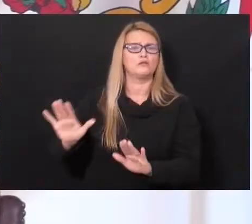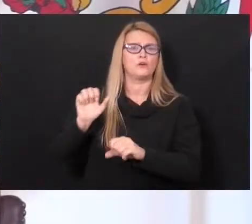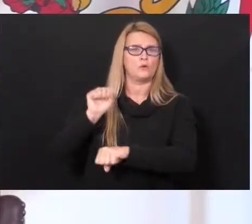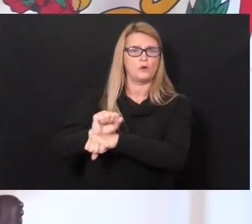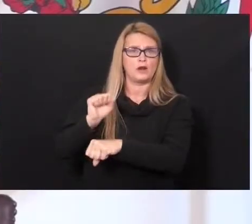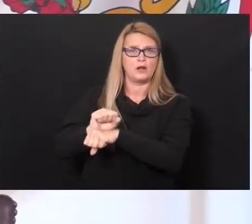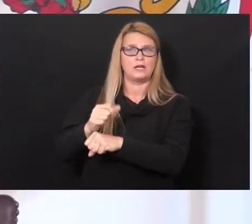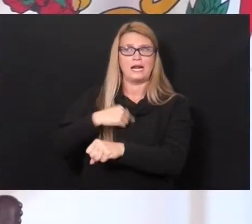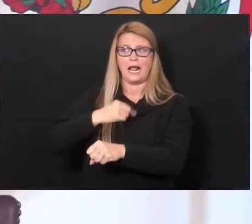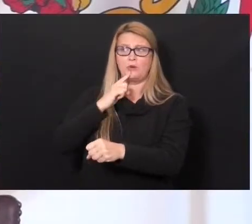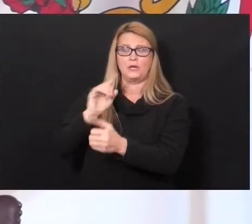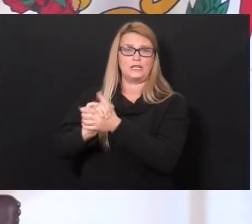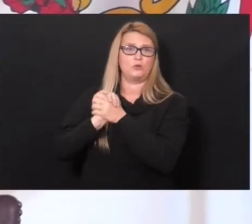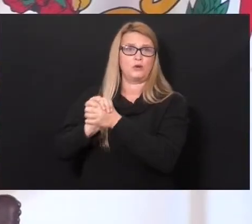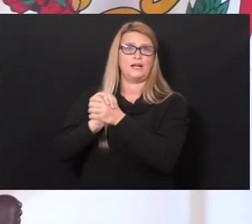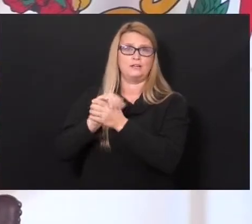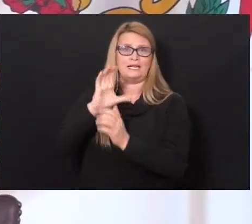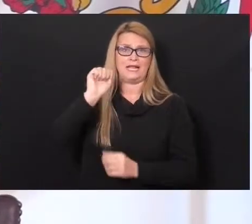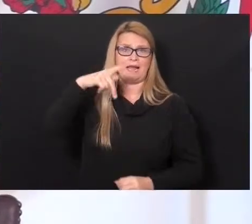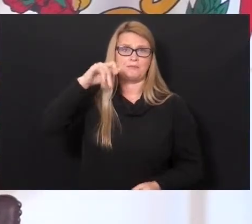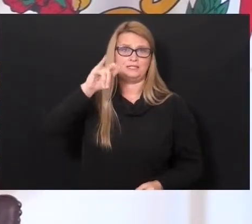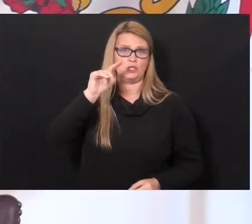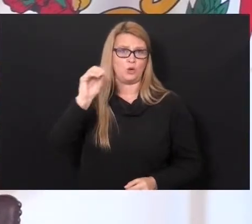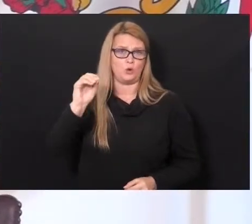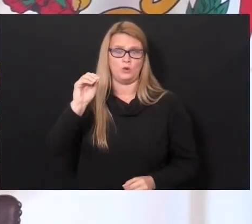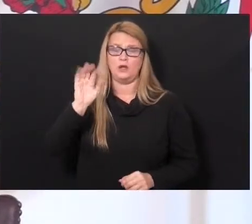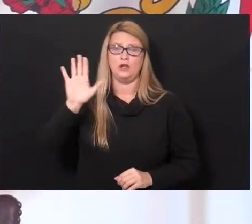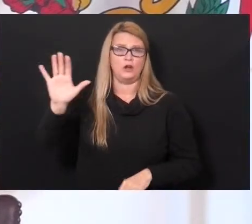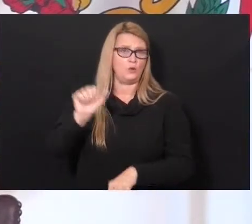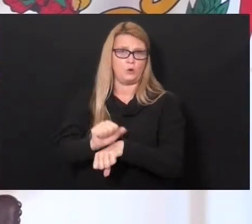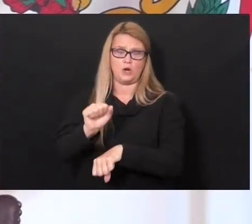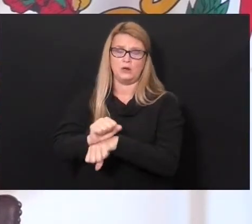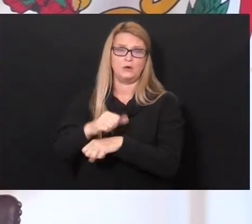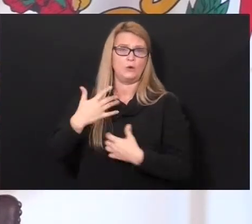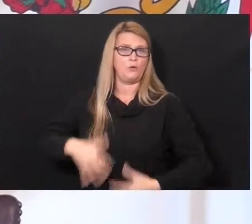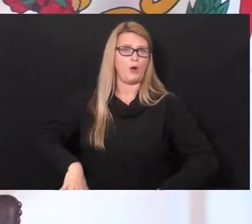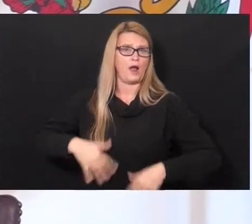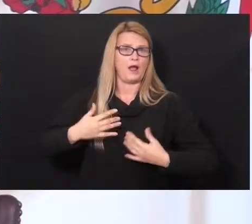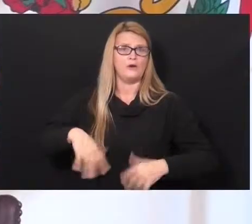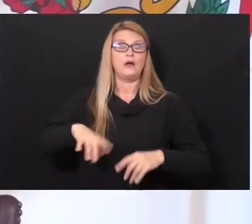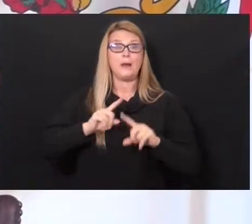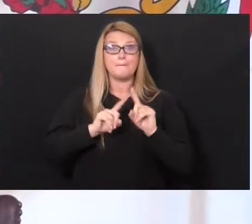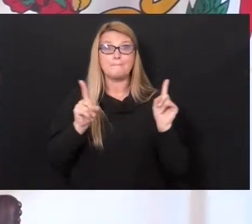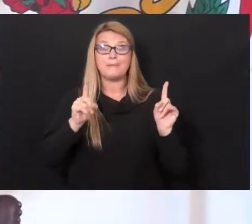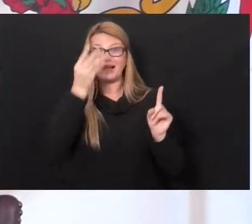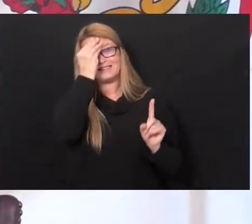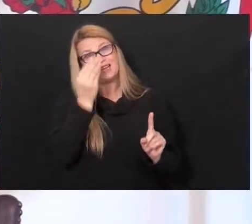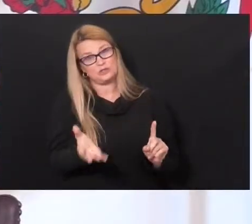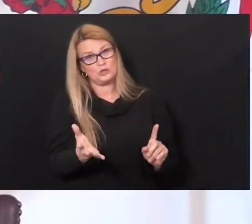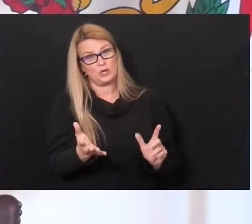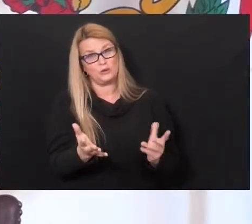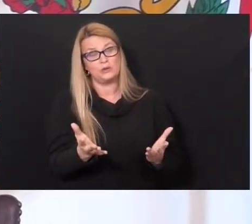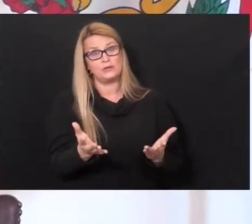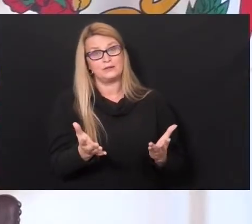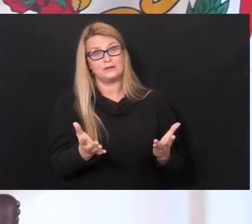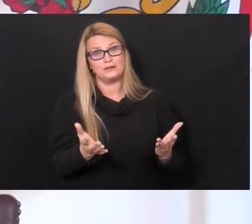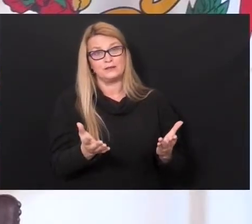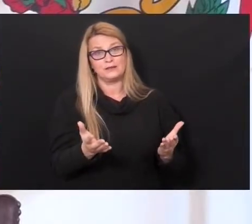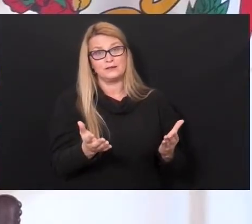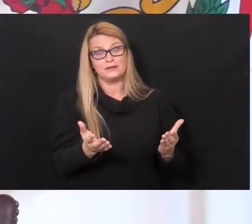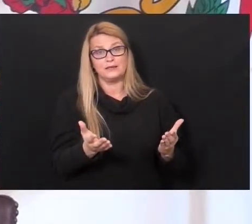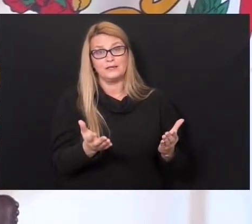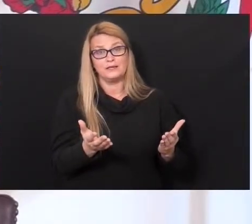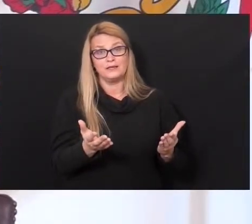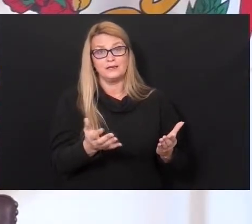I congratulate, Senator Capito in every way. I would just tell you this, Charles. I